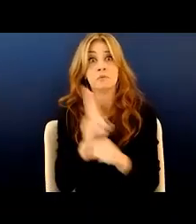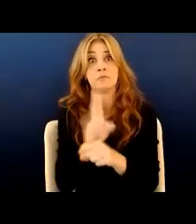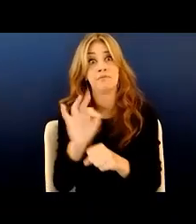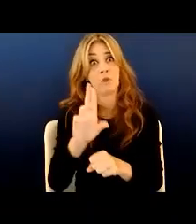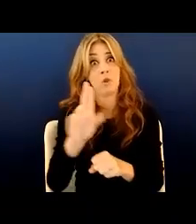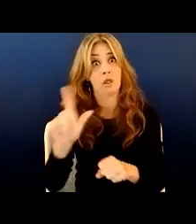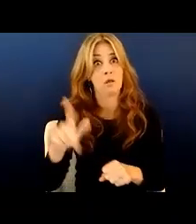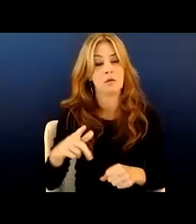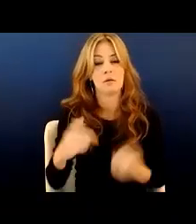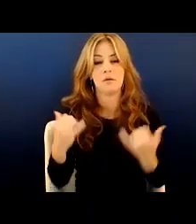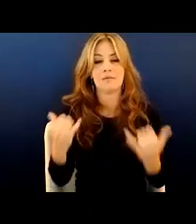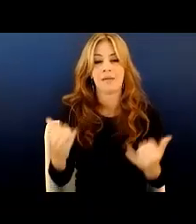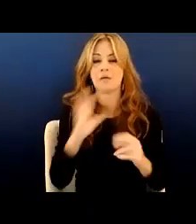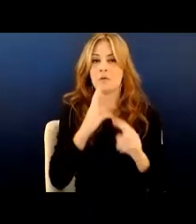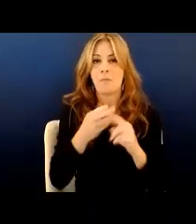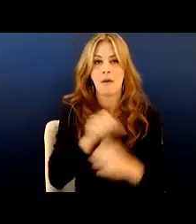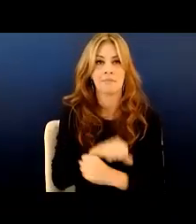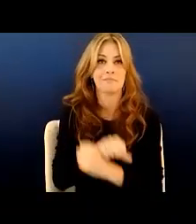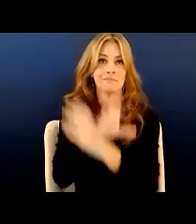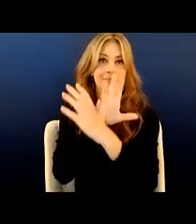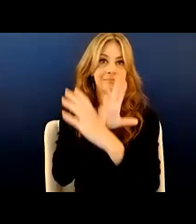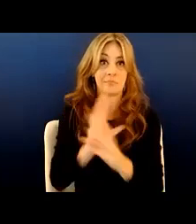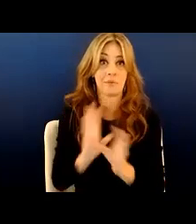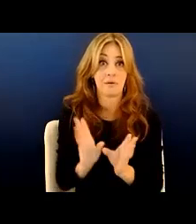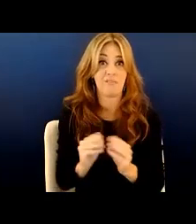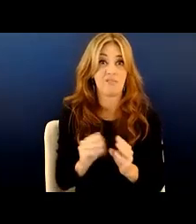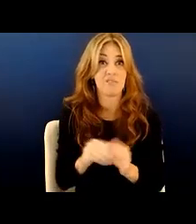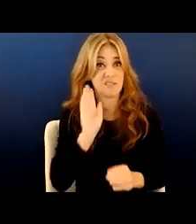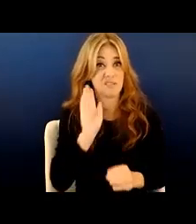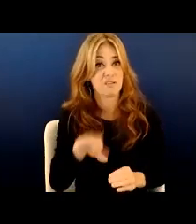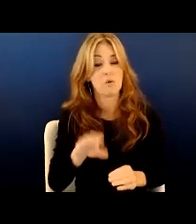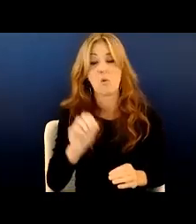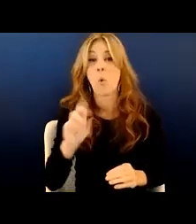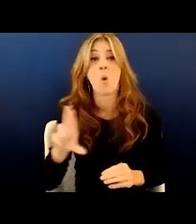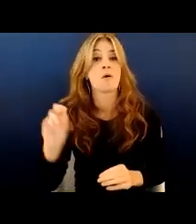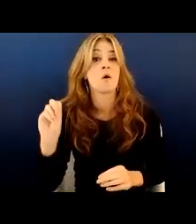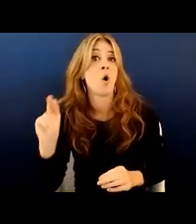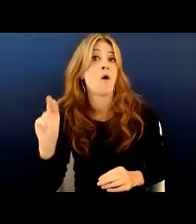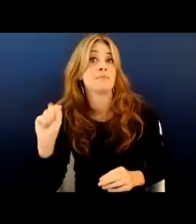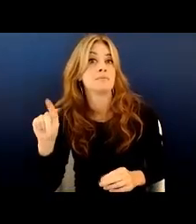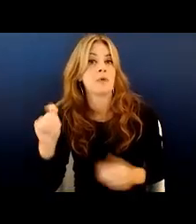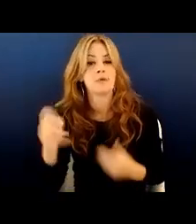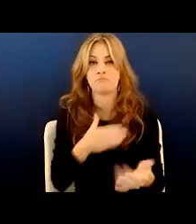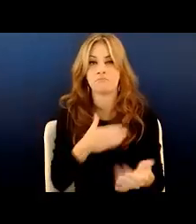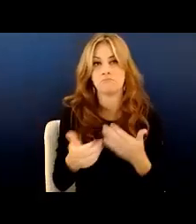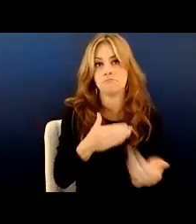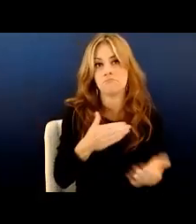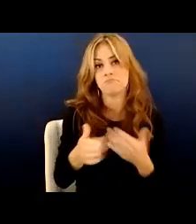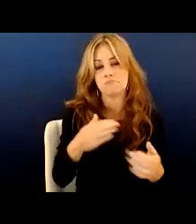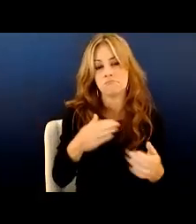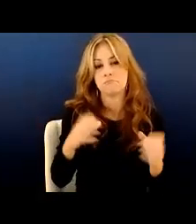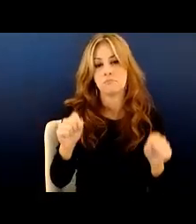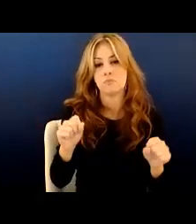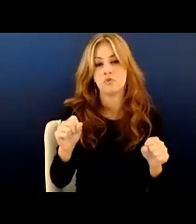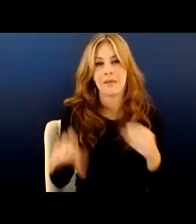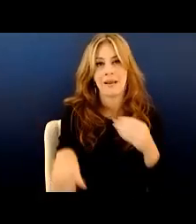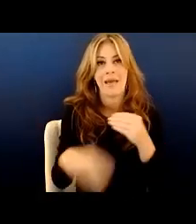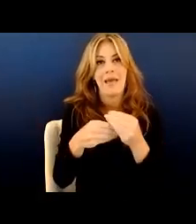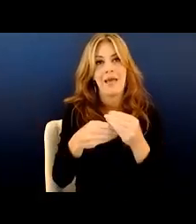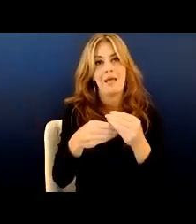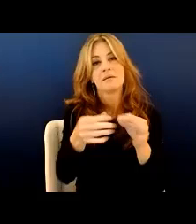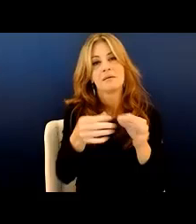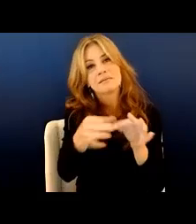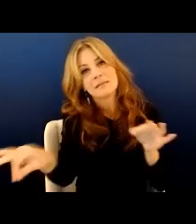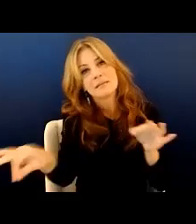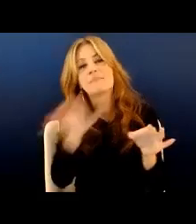into virtual conferences, but even on site or in hybrid conferences, is the ability to add a narration. So I'll